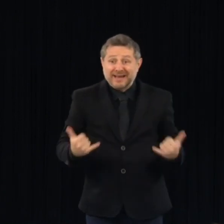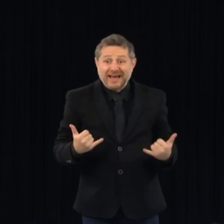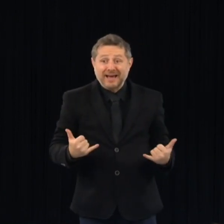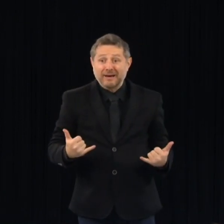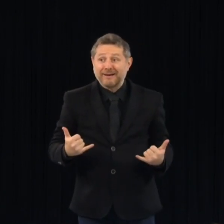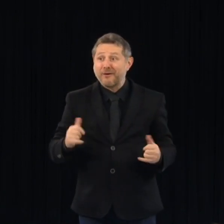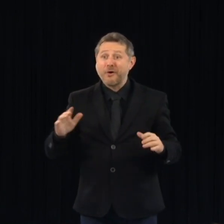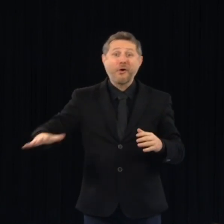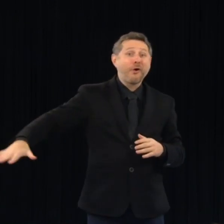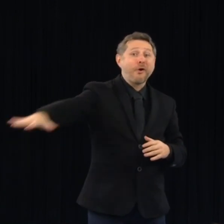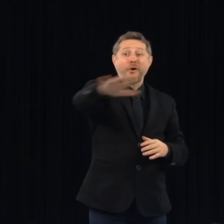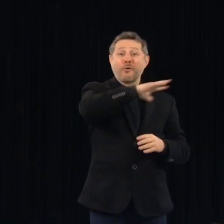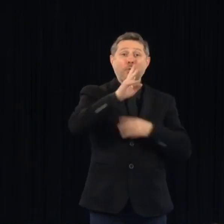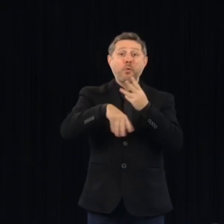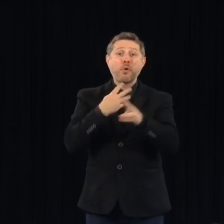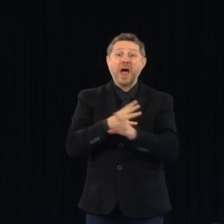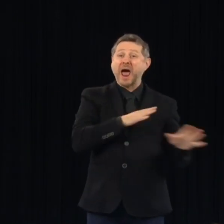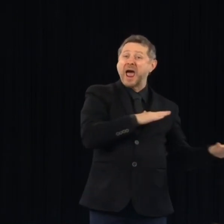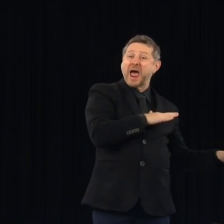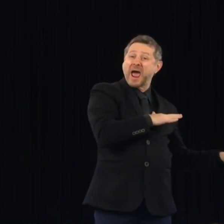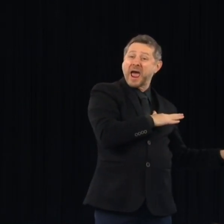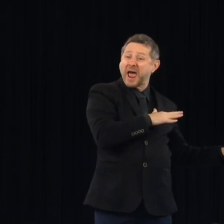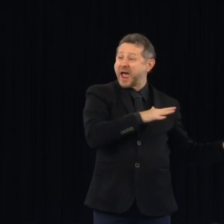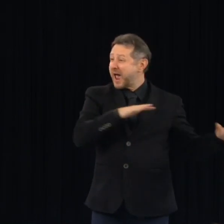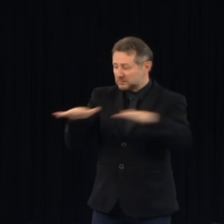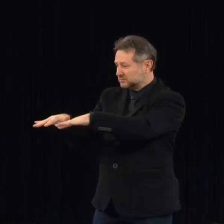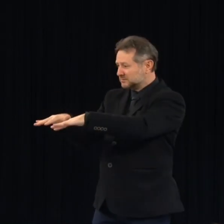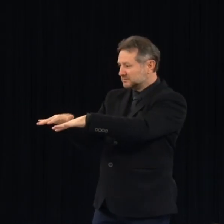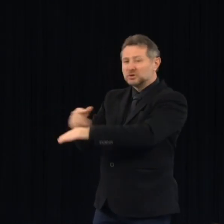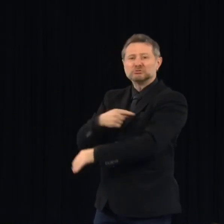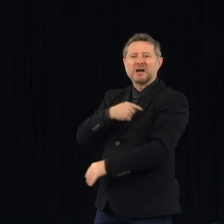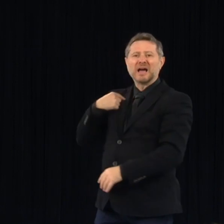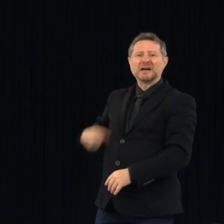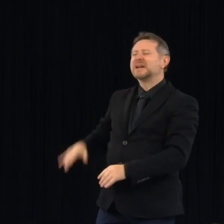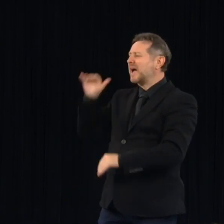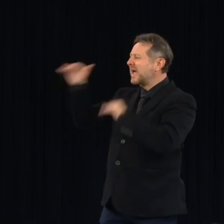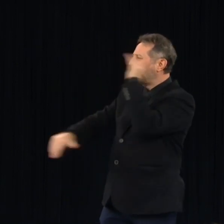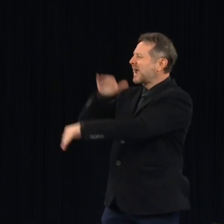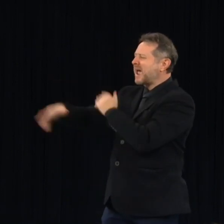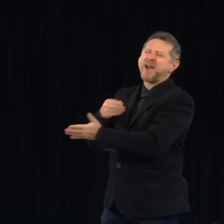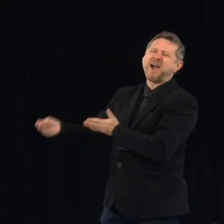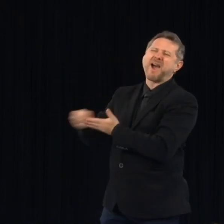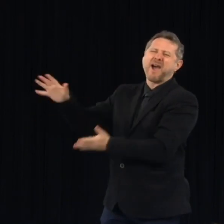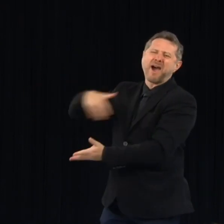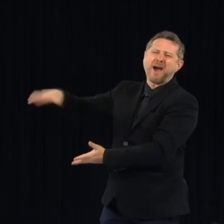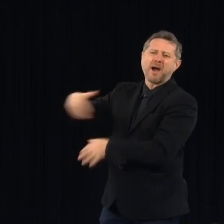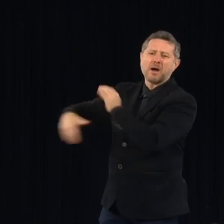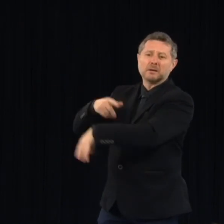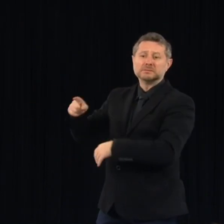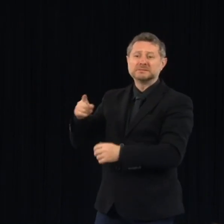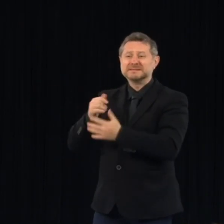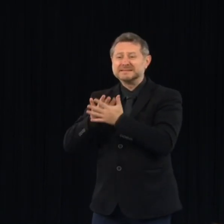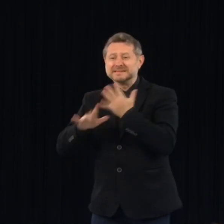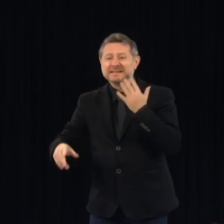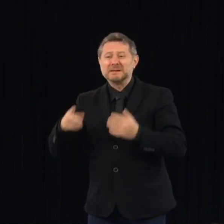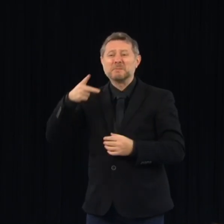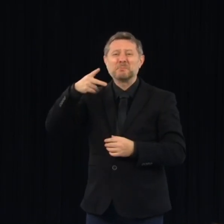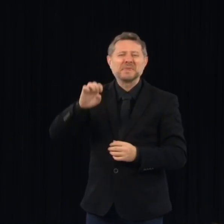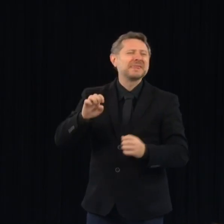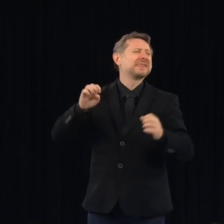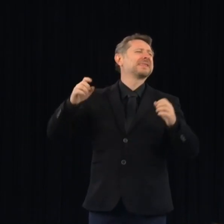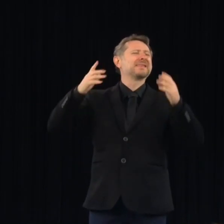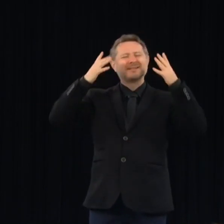China for PPE, gowns, ventilators. The gowns,